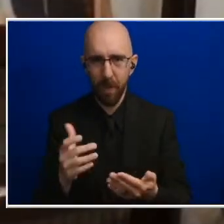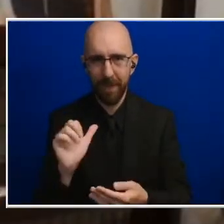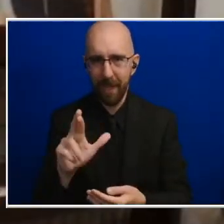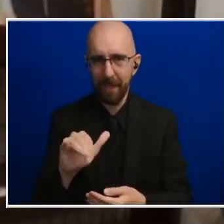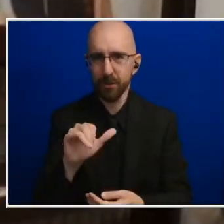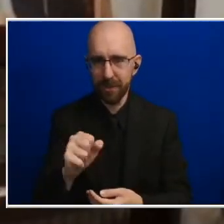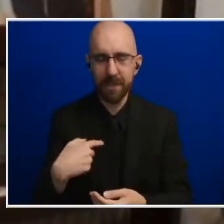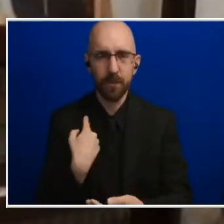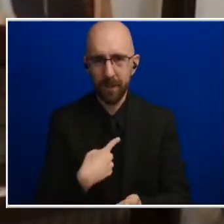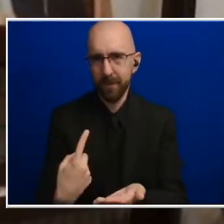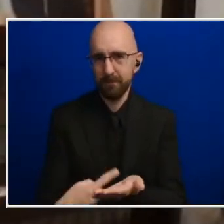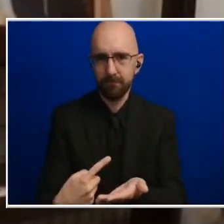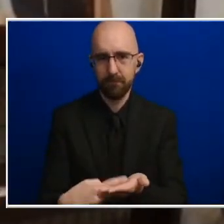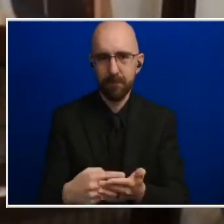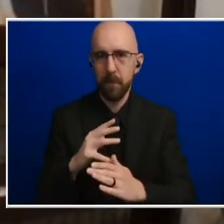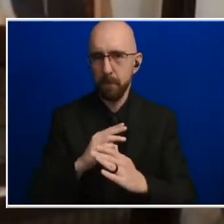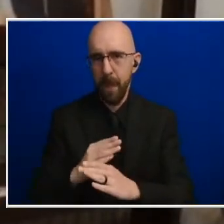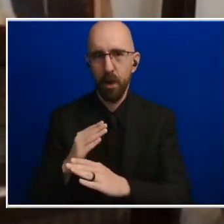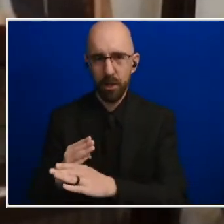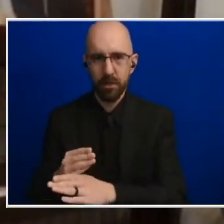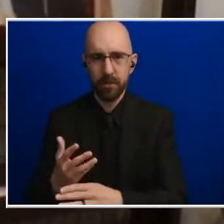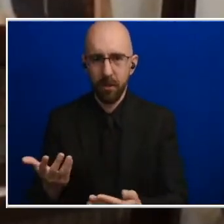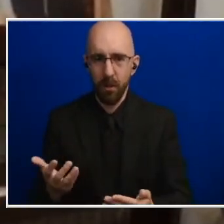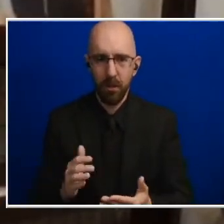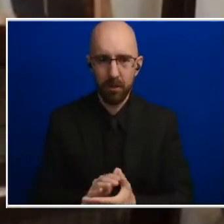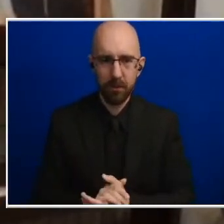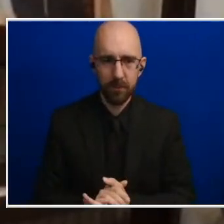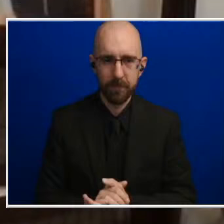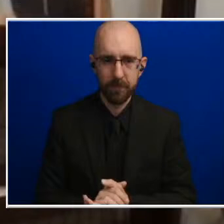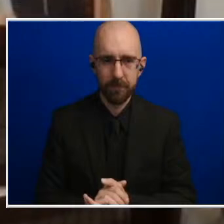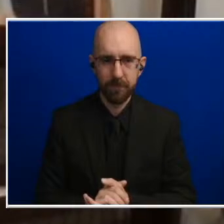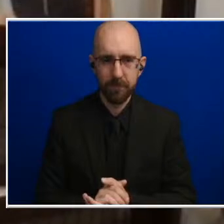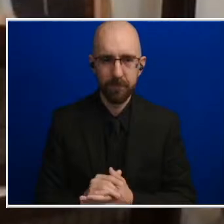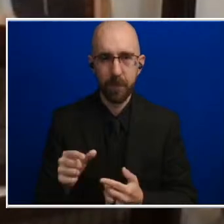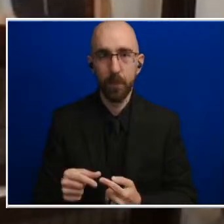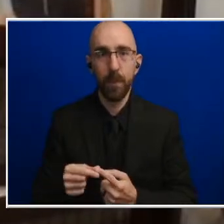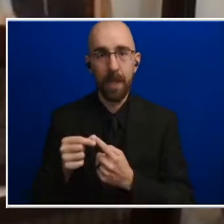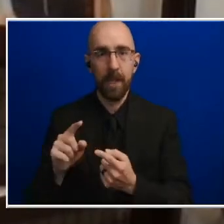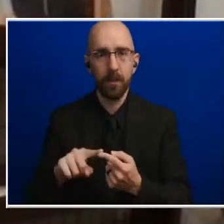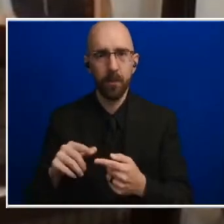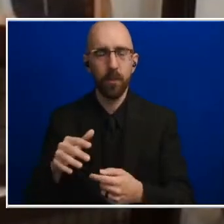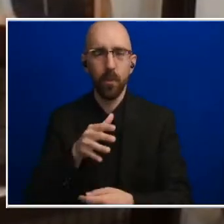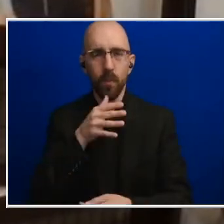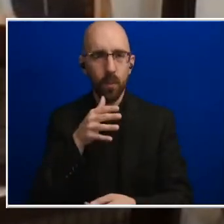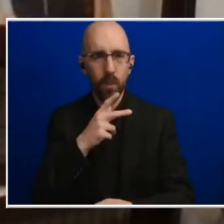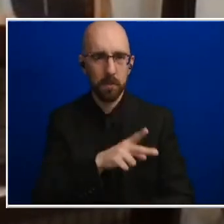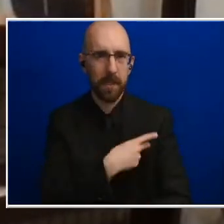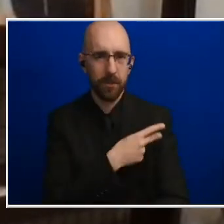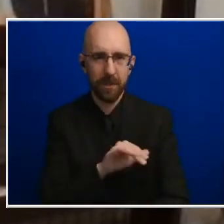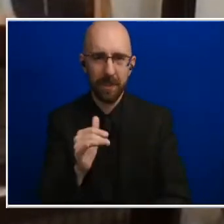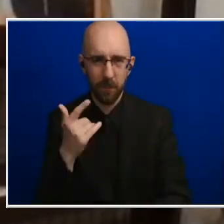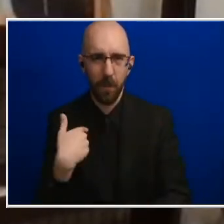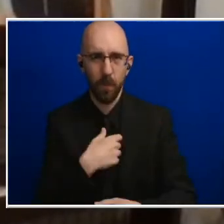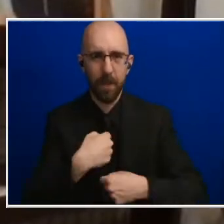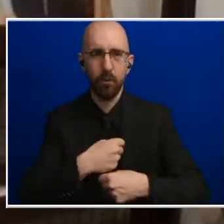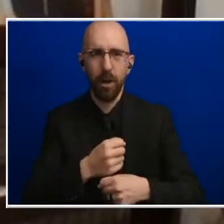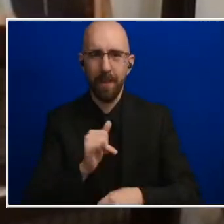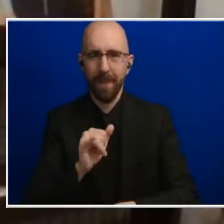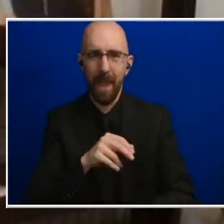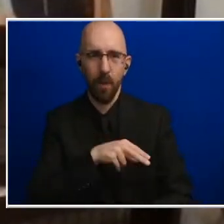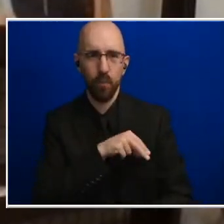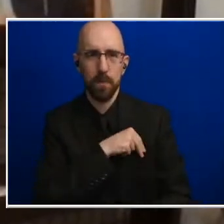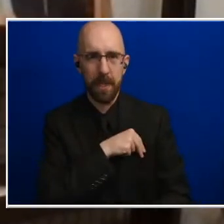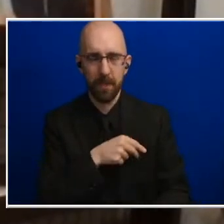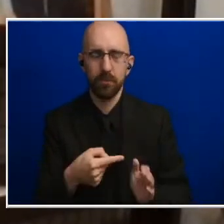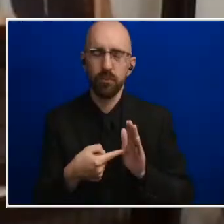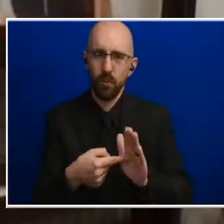talked about, barriers are unique to rural patients, and so that's why we created that ribbon to show that. So